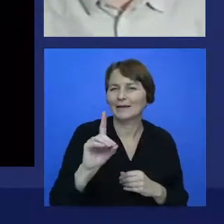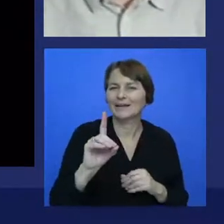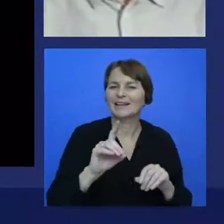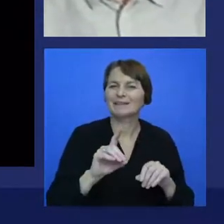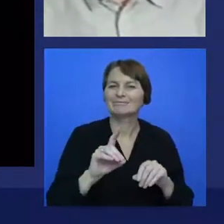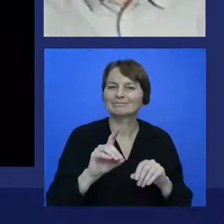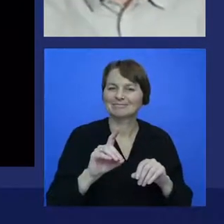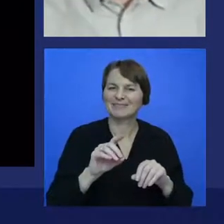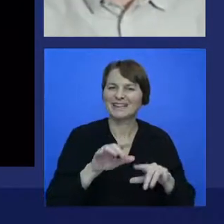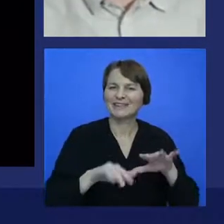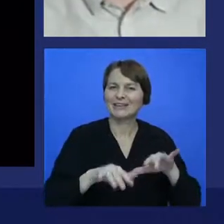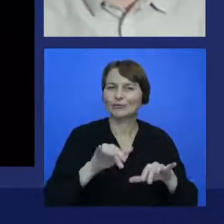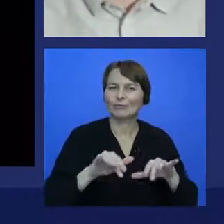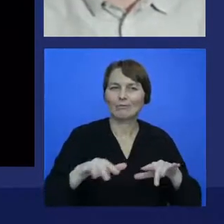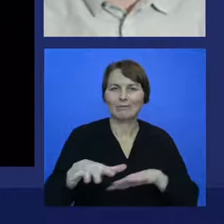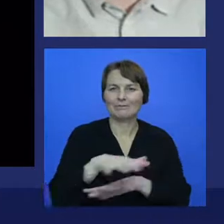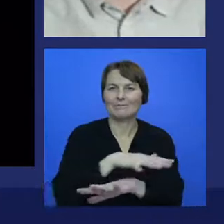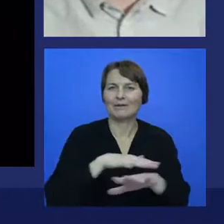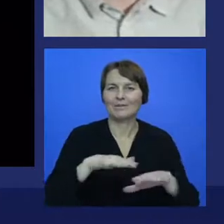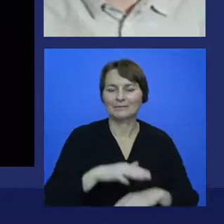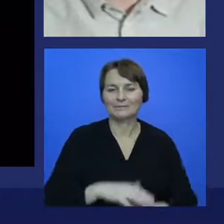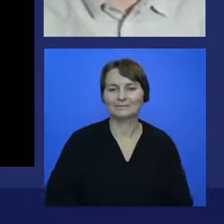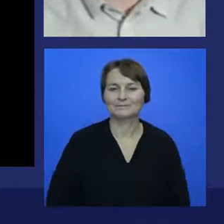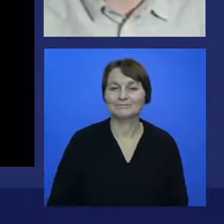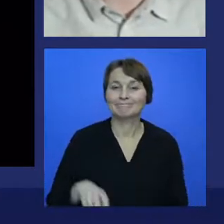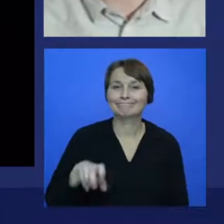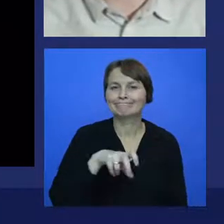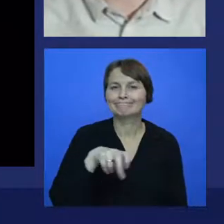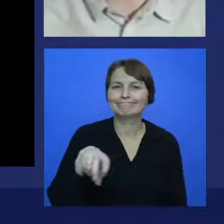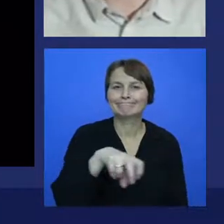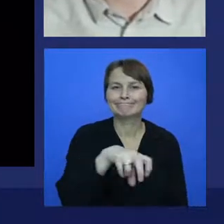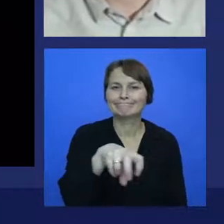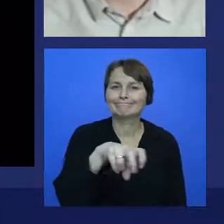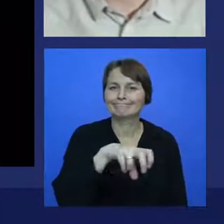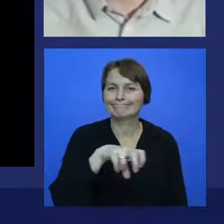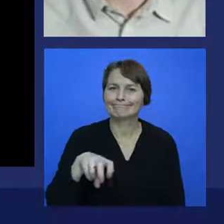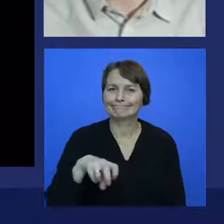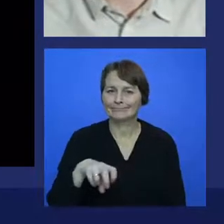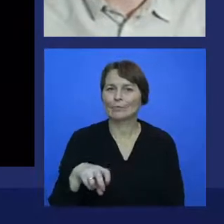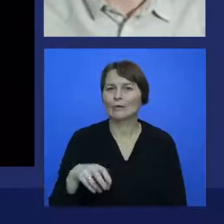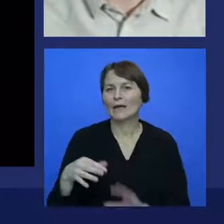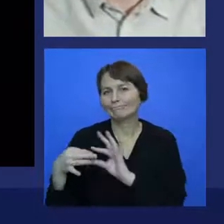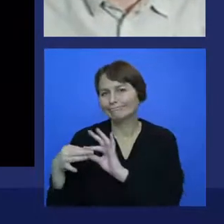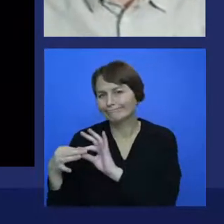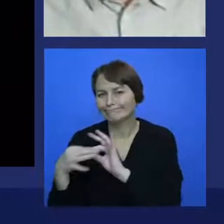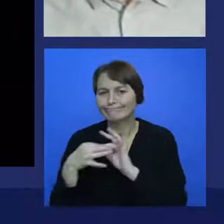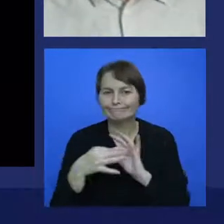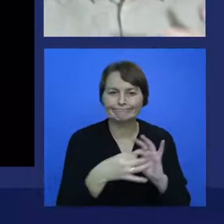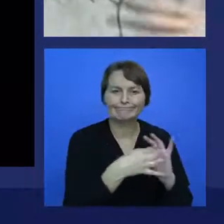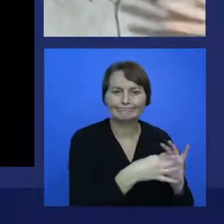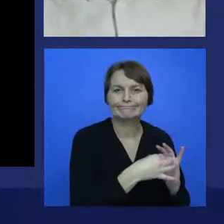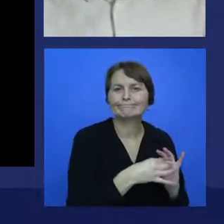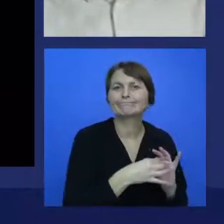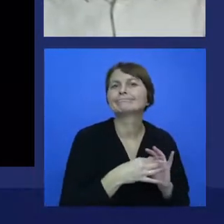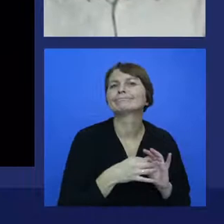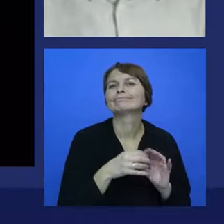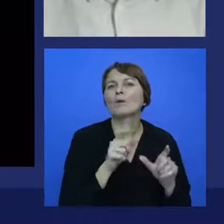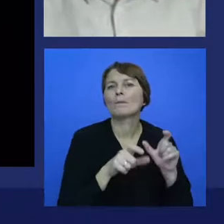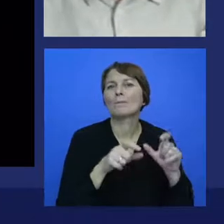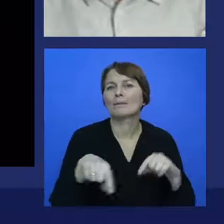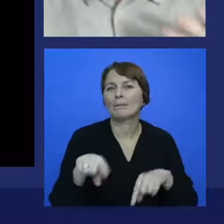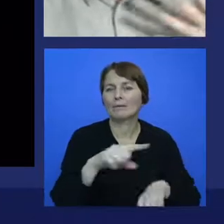world. And we can move around that space. We can collaborate with other people. So we can